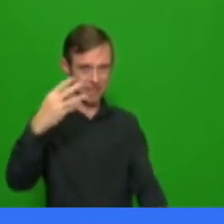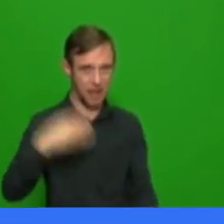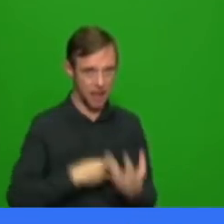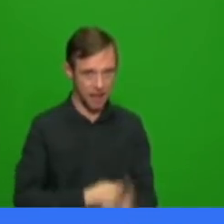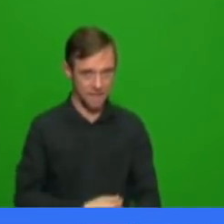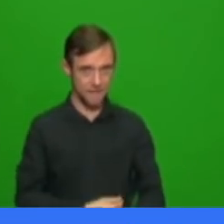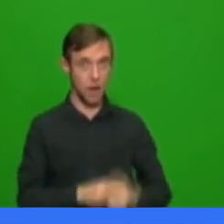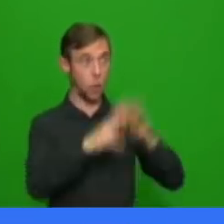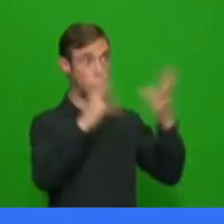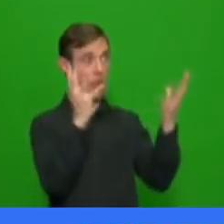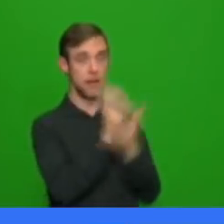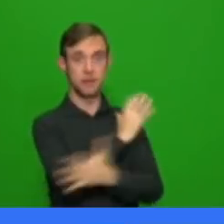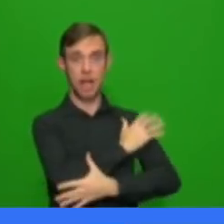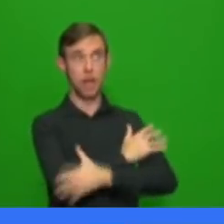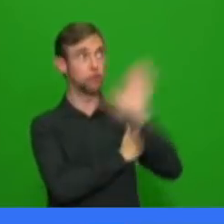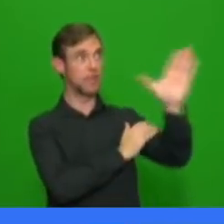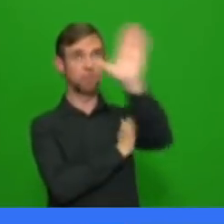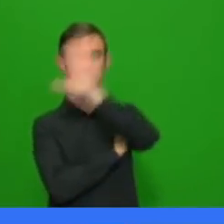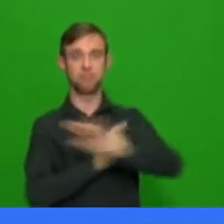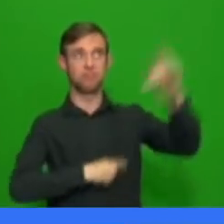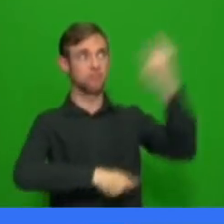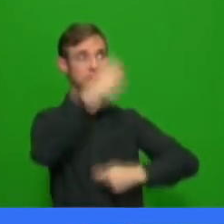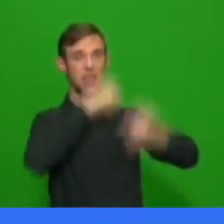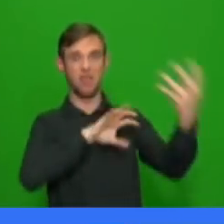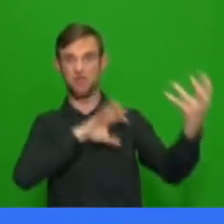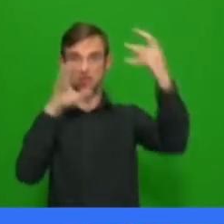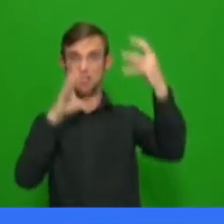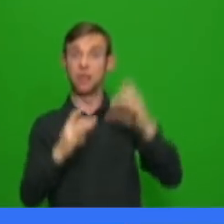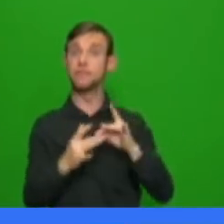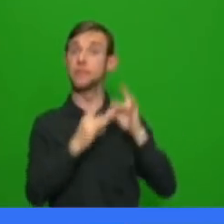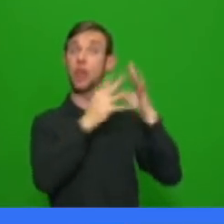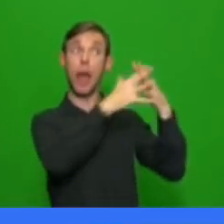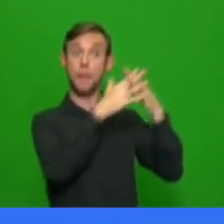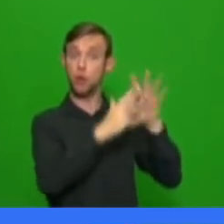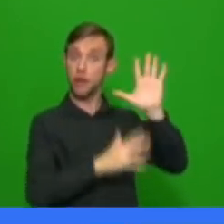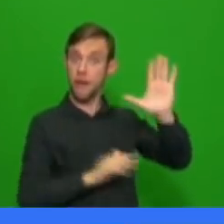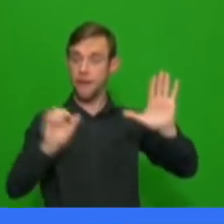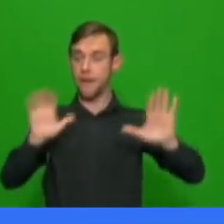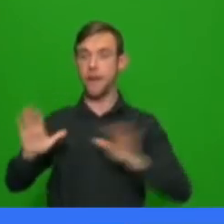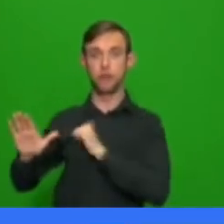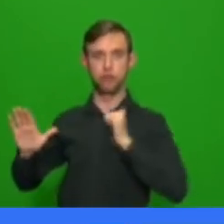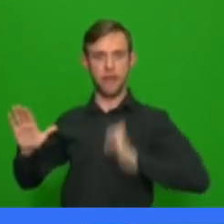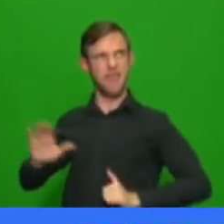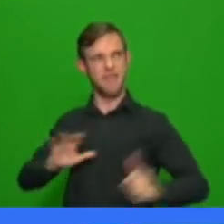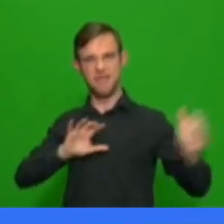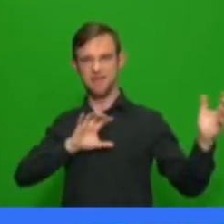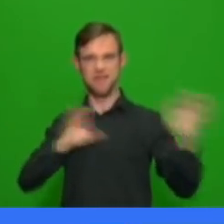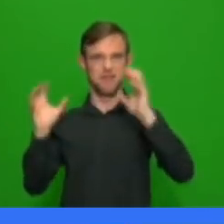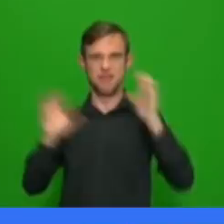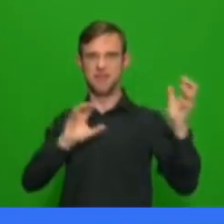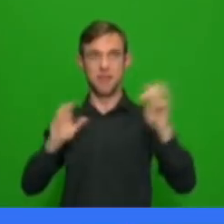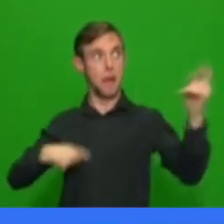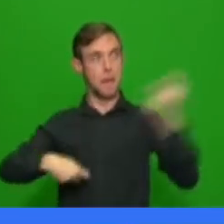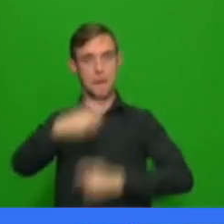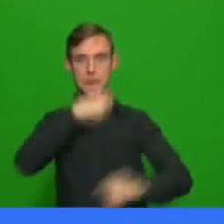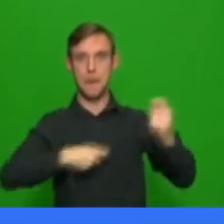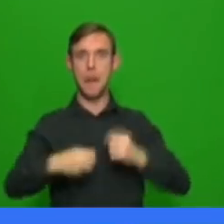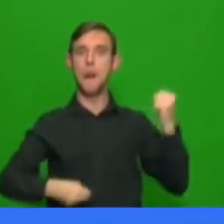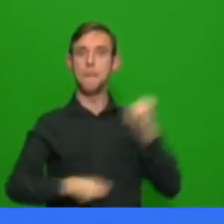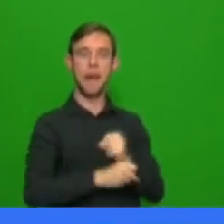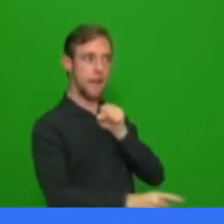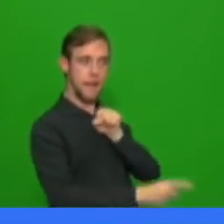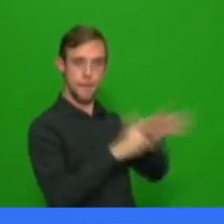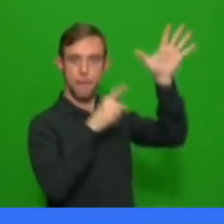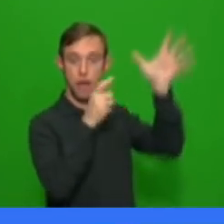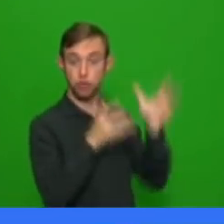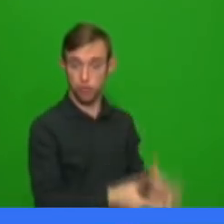have escalated between the United States and China, weighing on market confidence. Further tariff